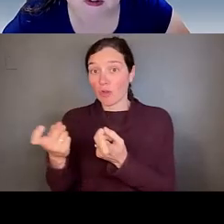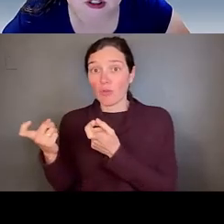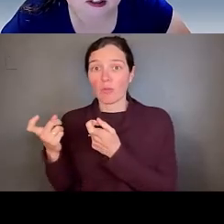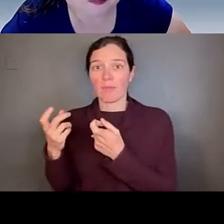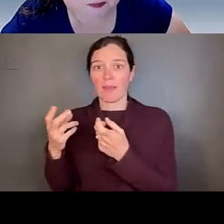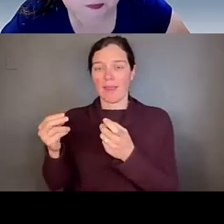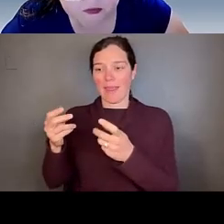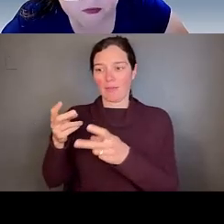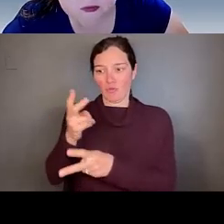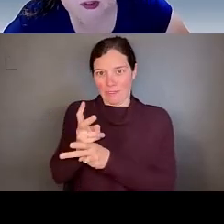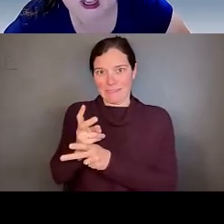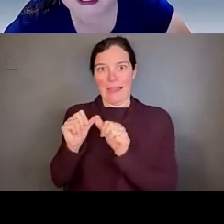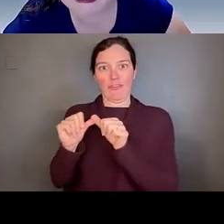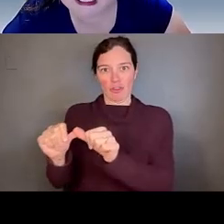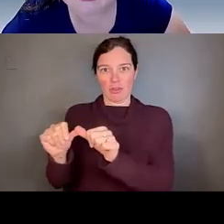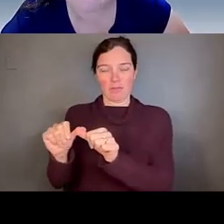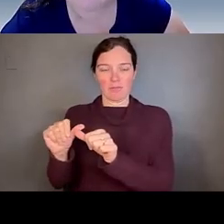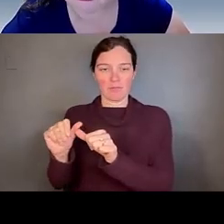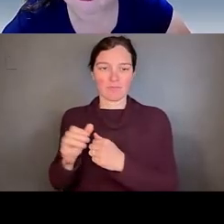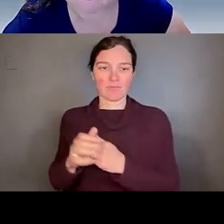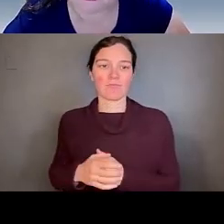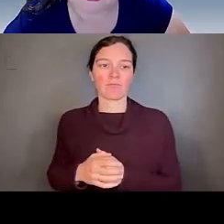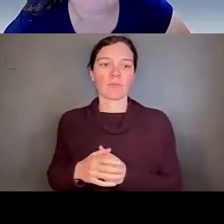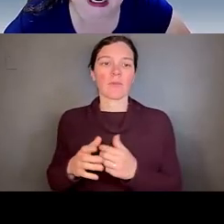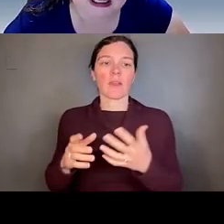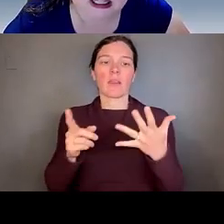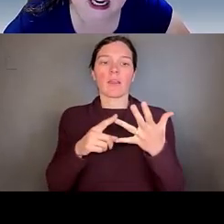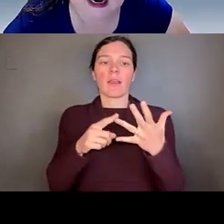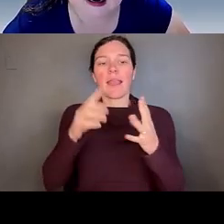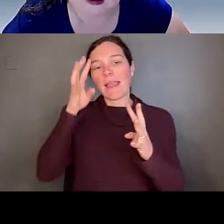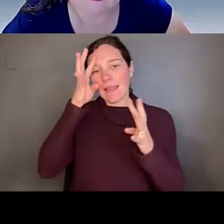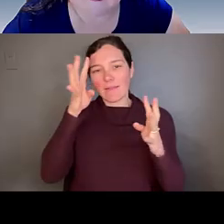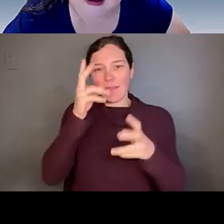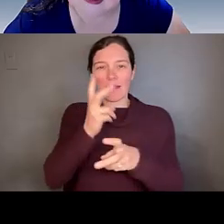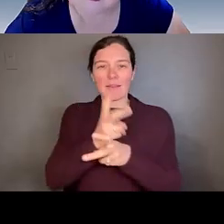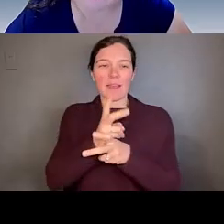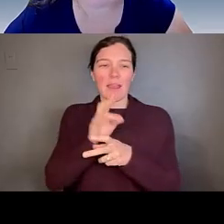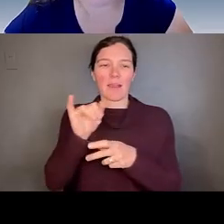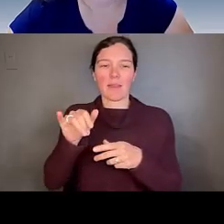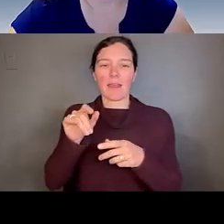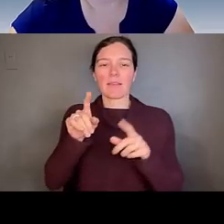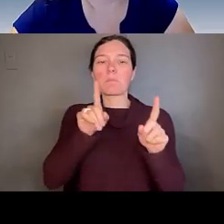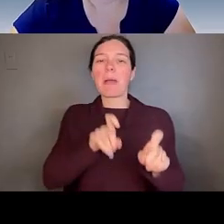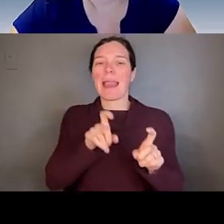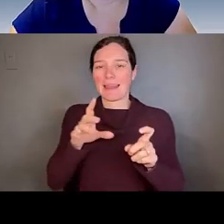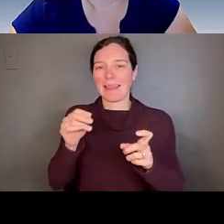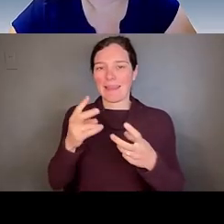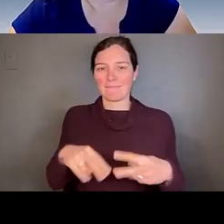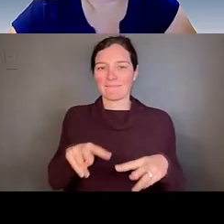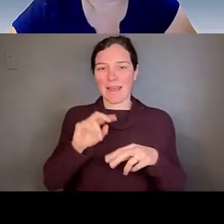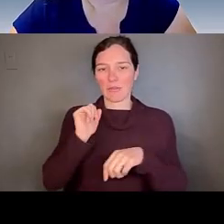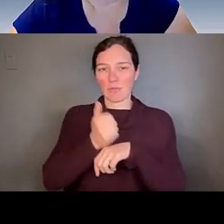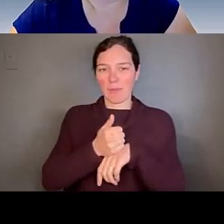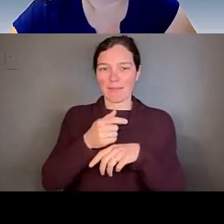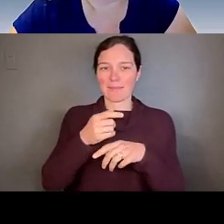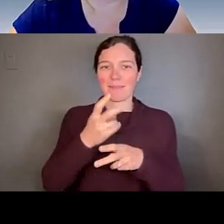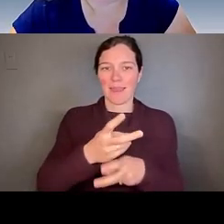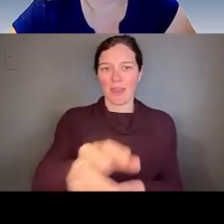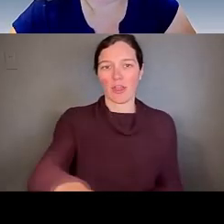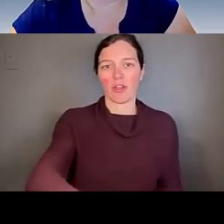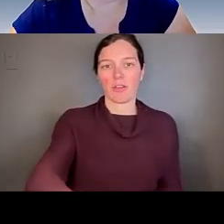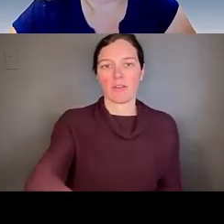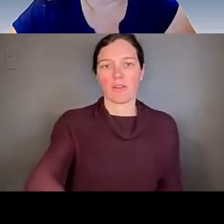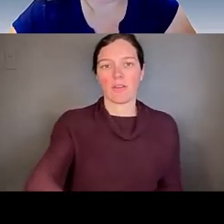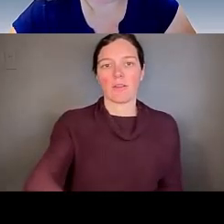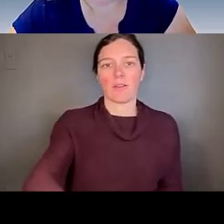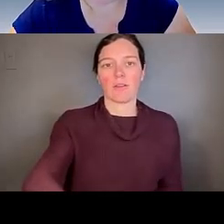retention offers. Innovative care is a lot of pilot and value-based care. So that value-based